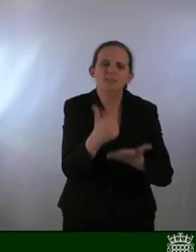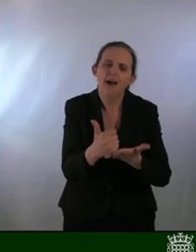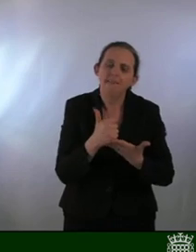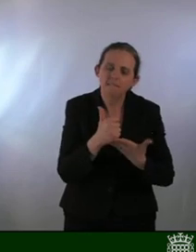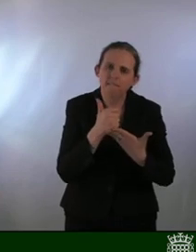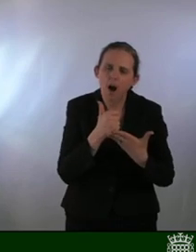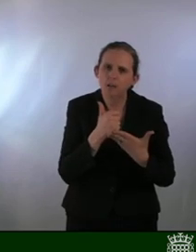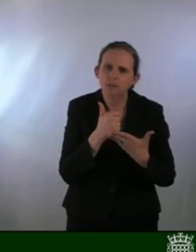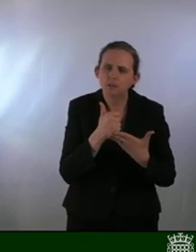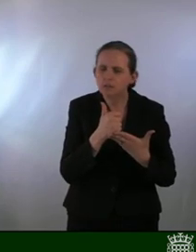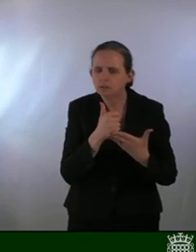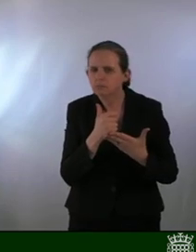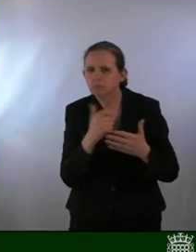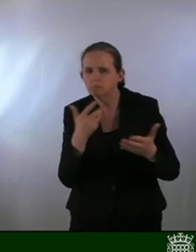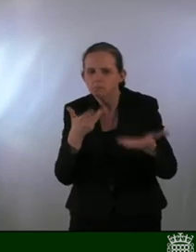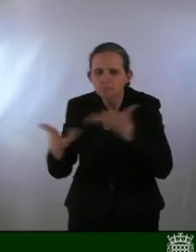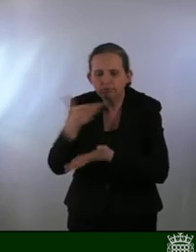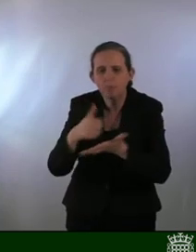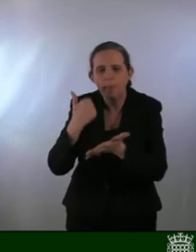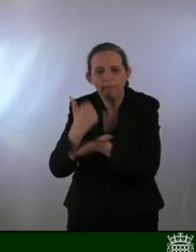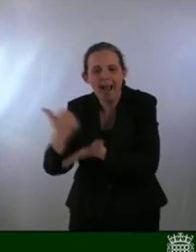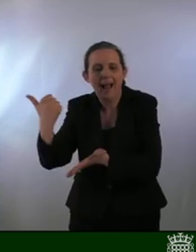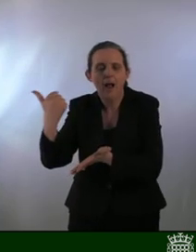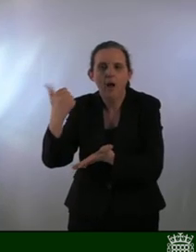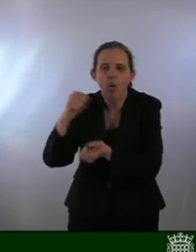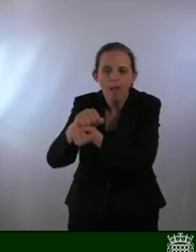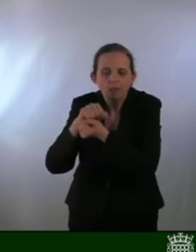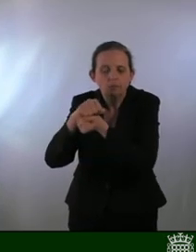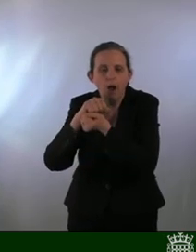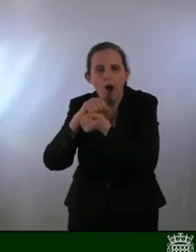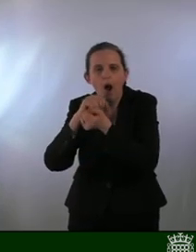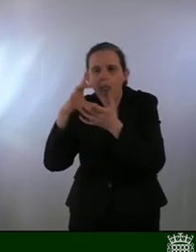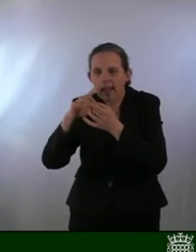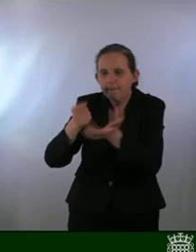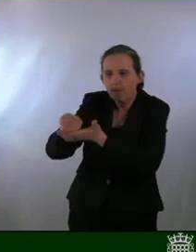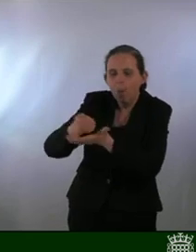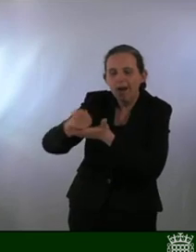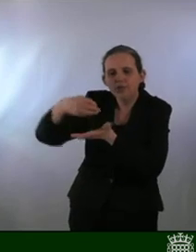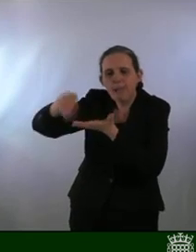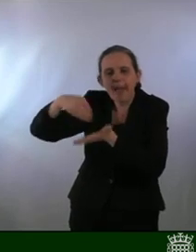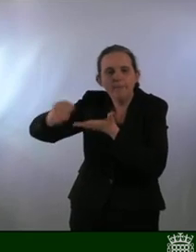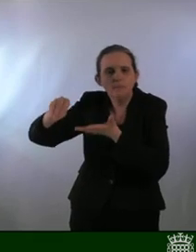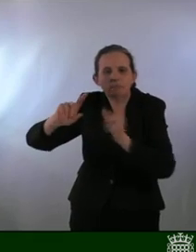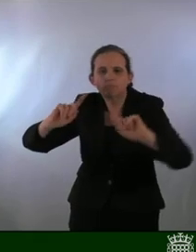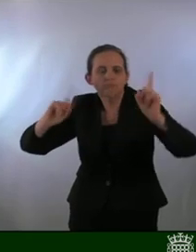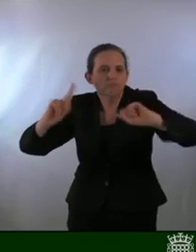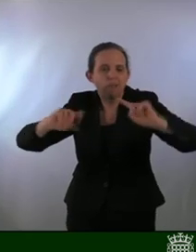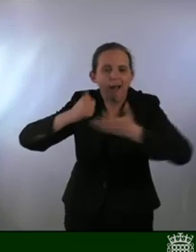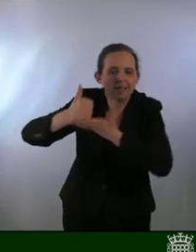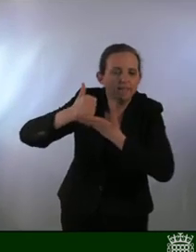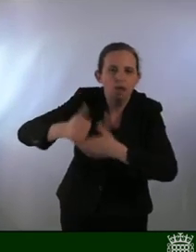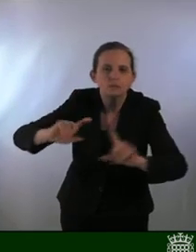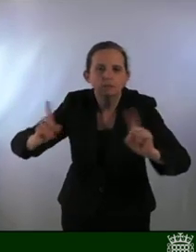relation to discussions that have been had with banks and lenders regarding mortgage payments? And would the Minister, in his capacity of answering